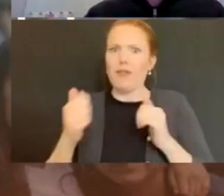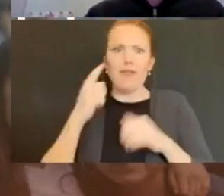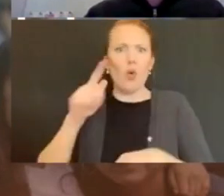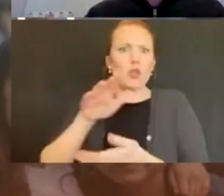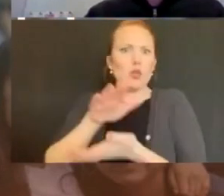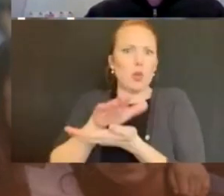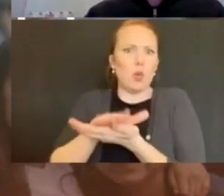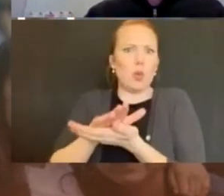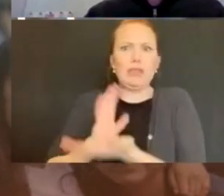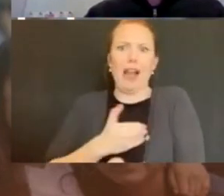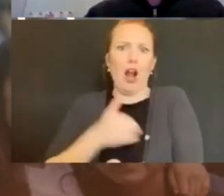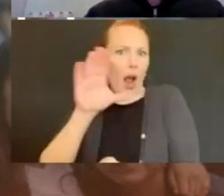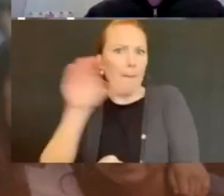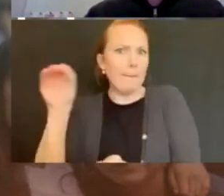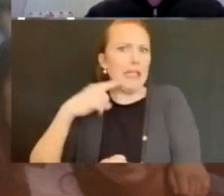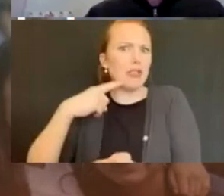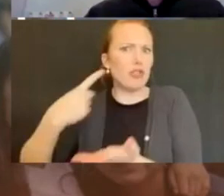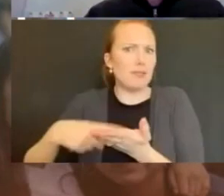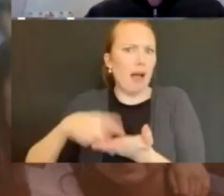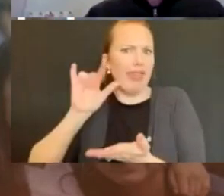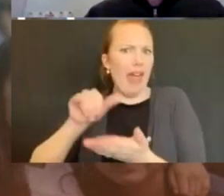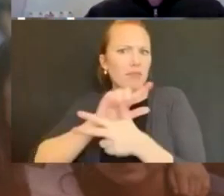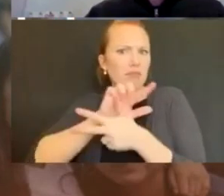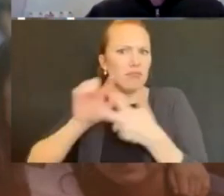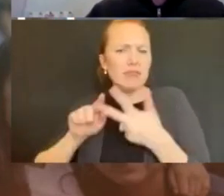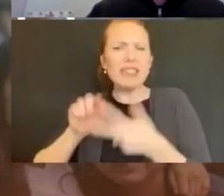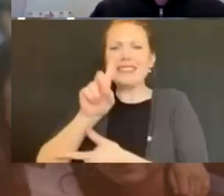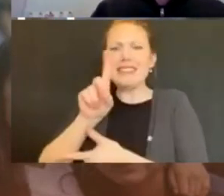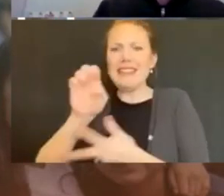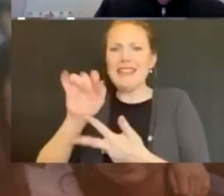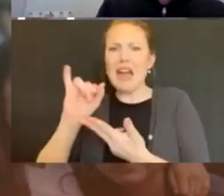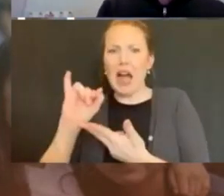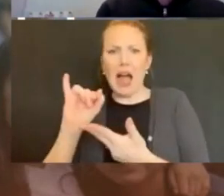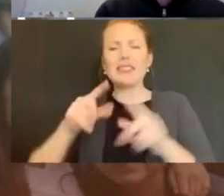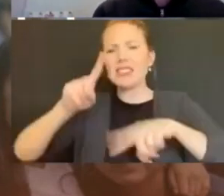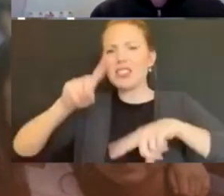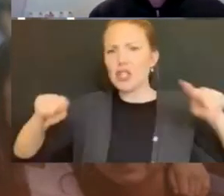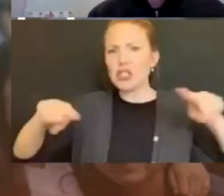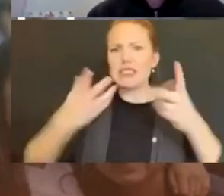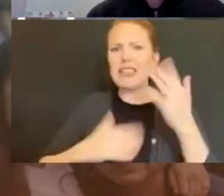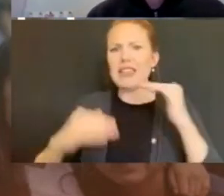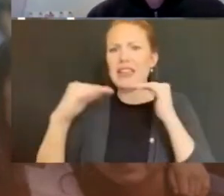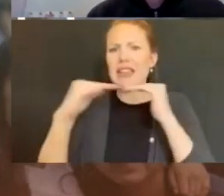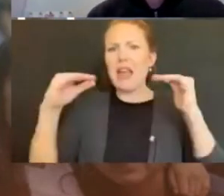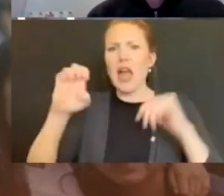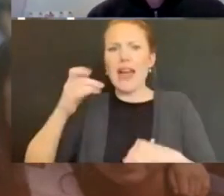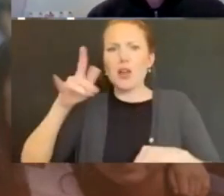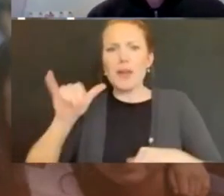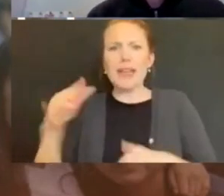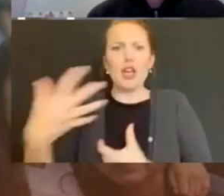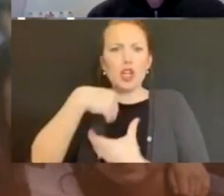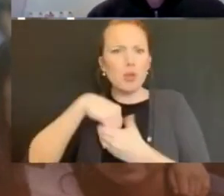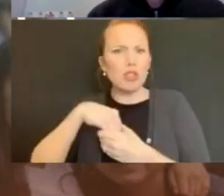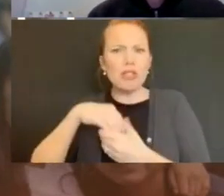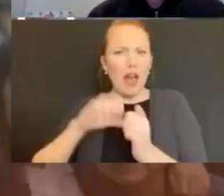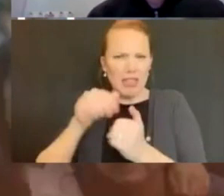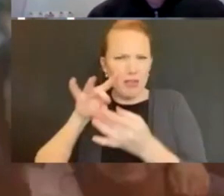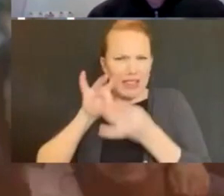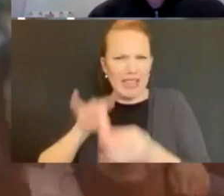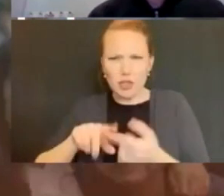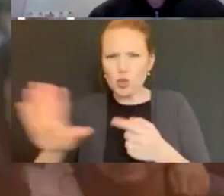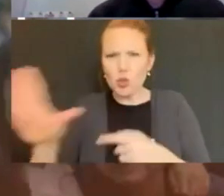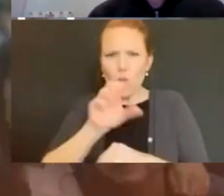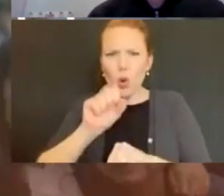company talks about too. How does the diversity, equity, inclusion components factor into the work that you're doing in